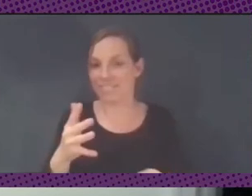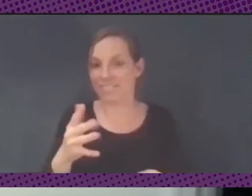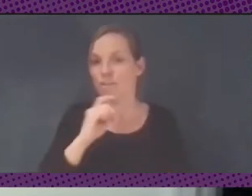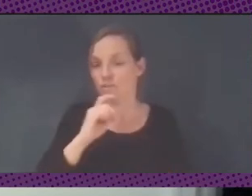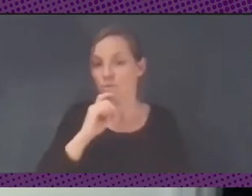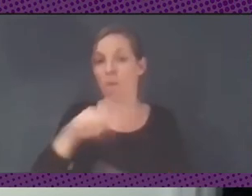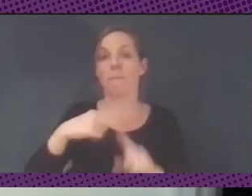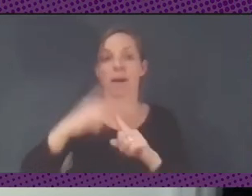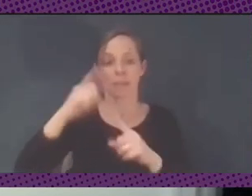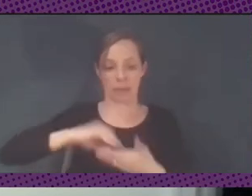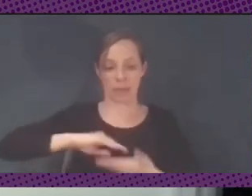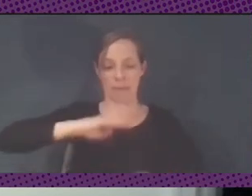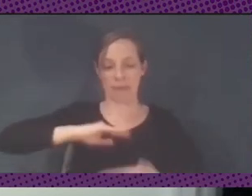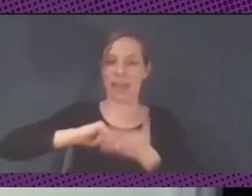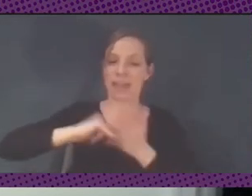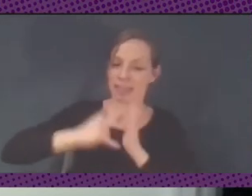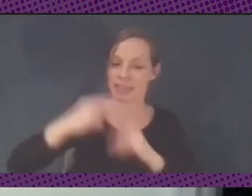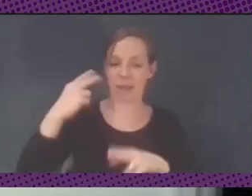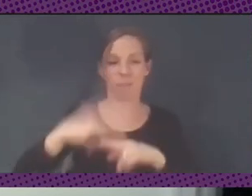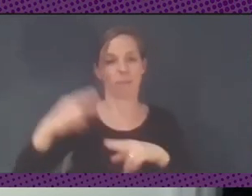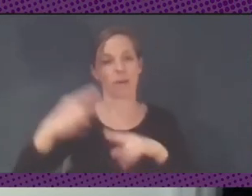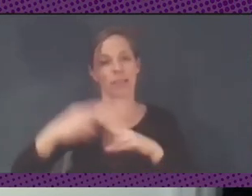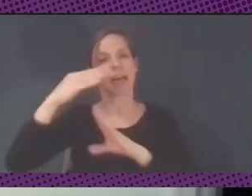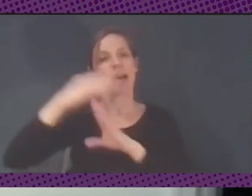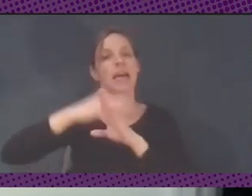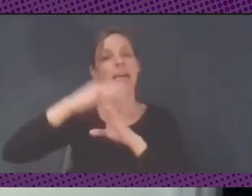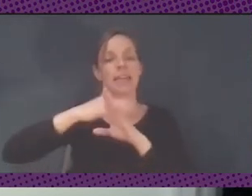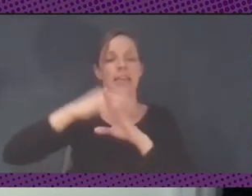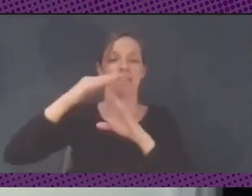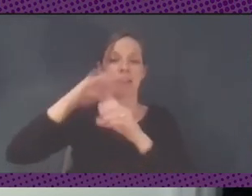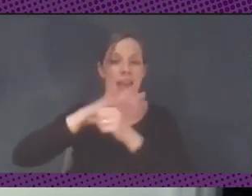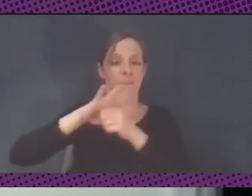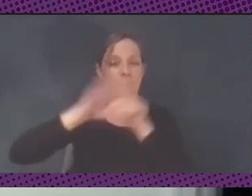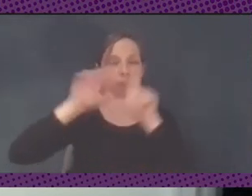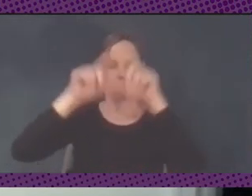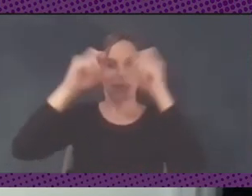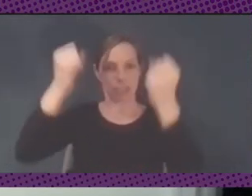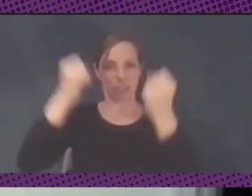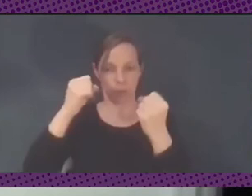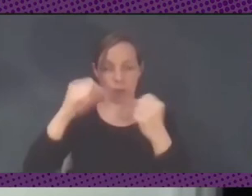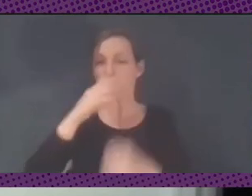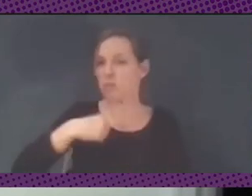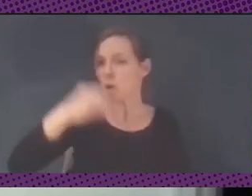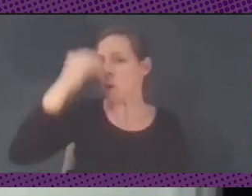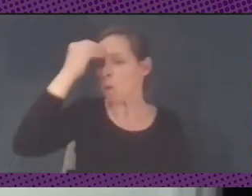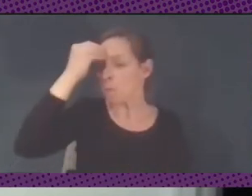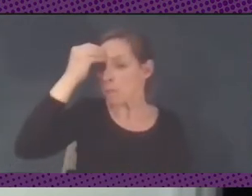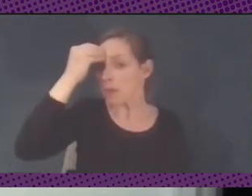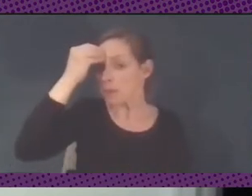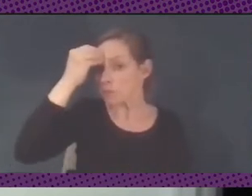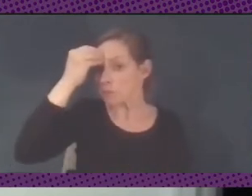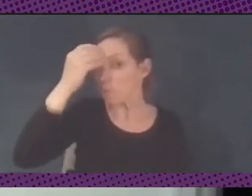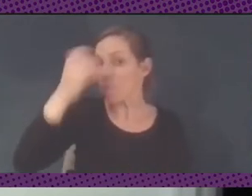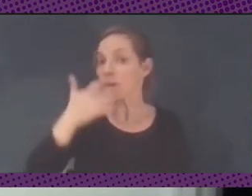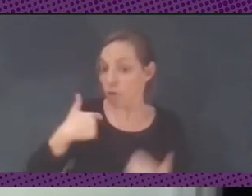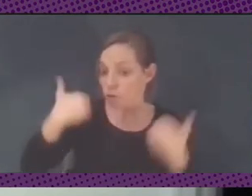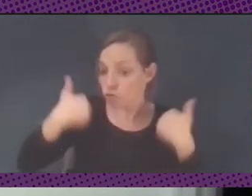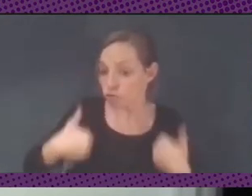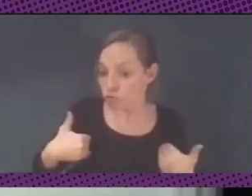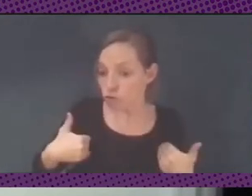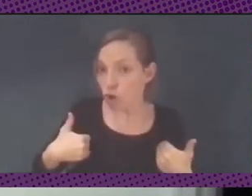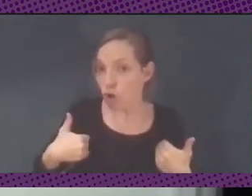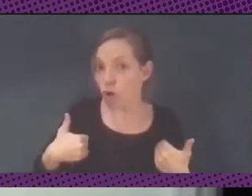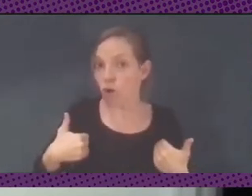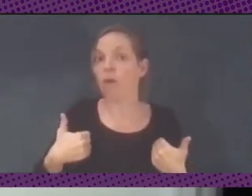So politics has to go hand in hand with people like me who do technocracy from a progressive side, one more or less. And I think that's